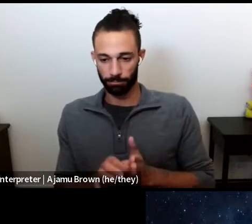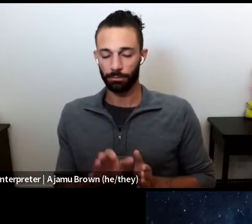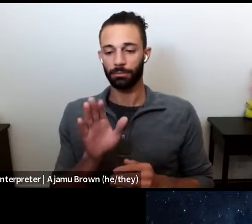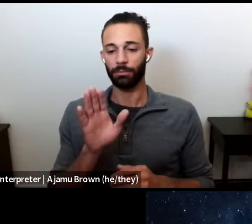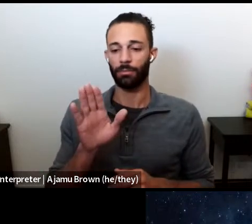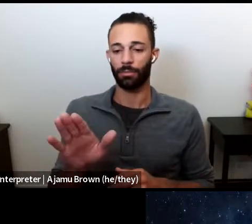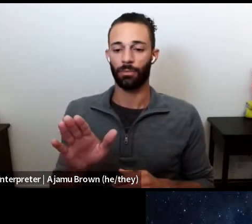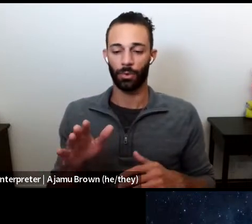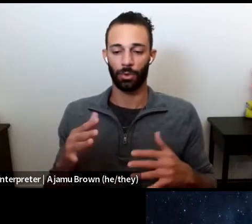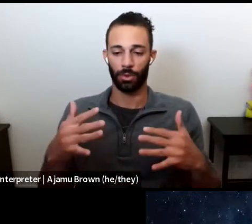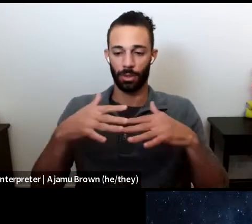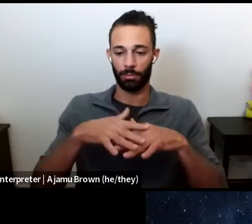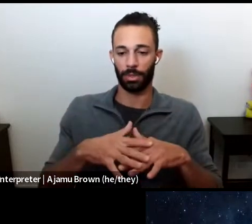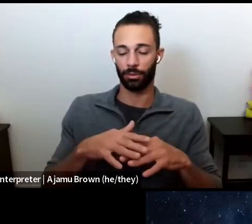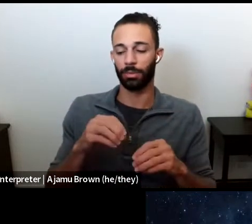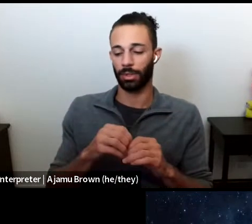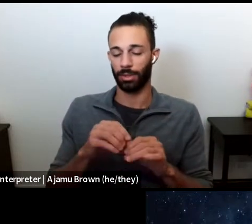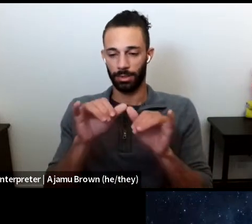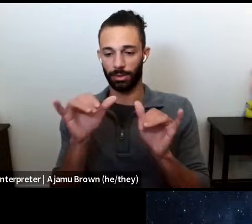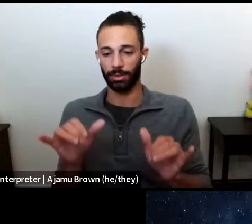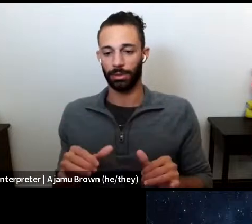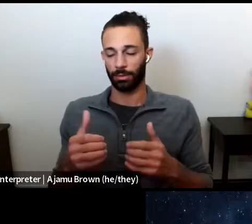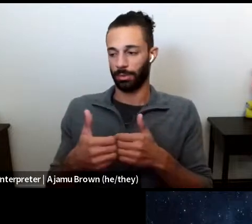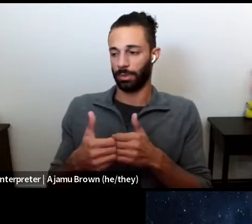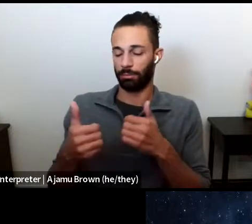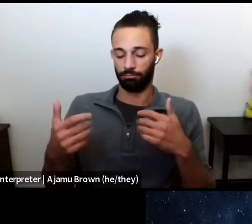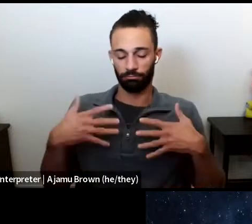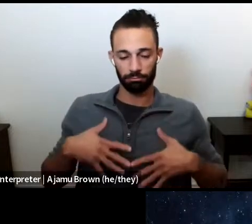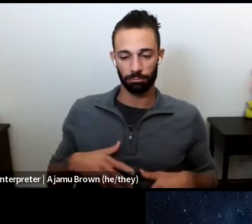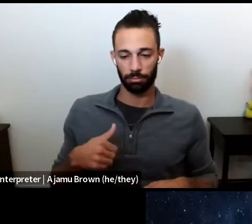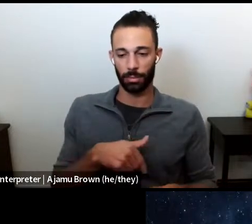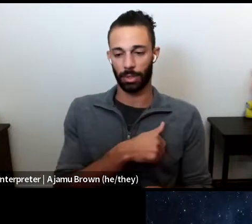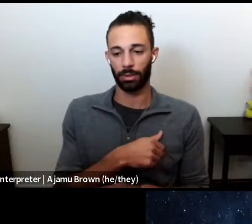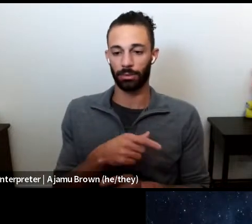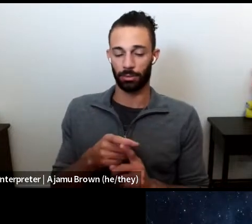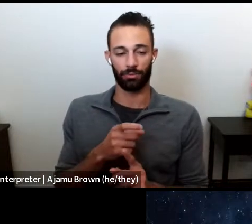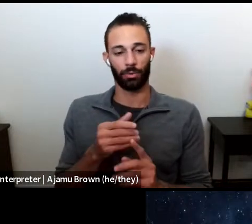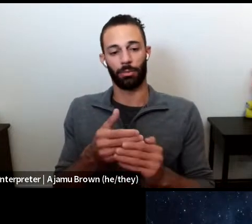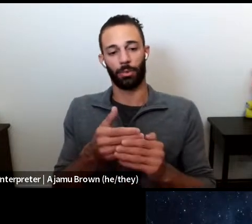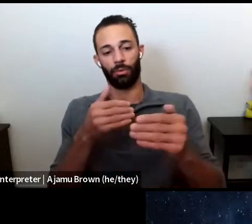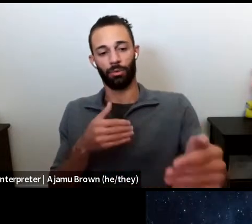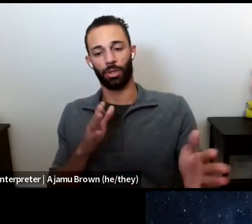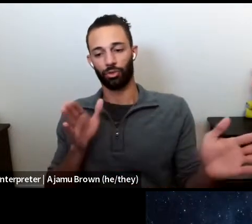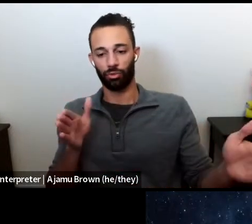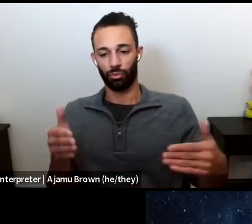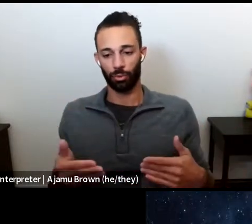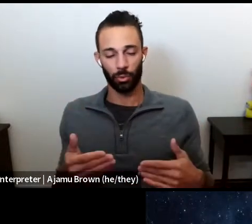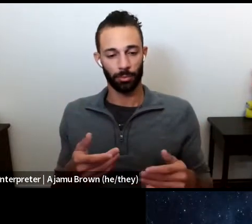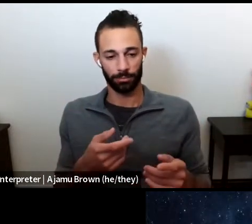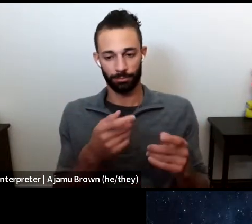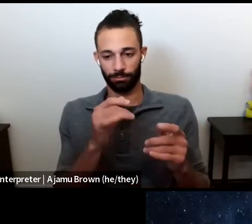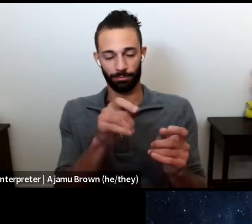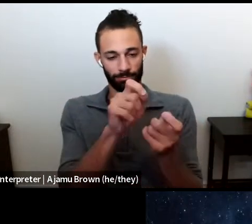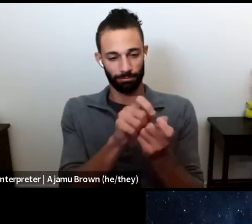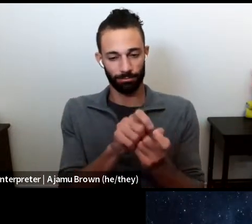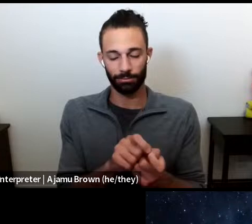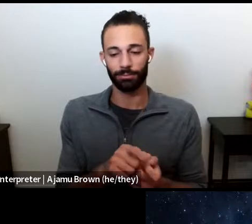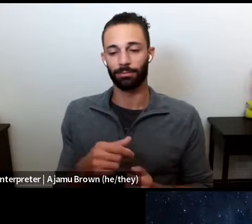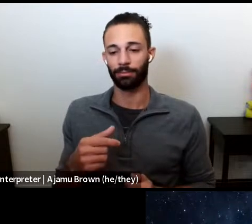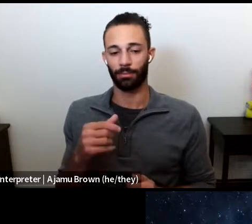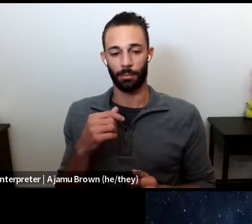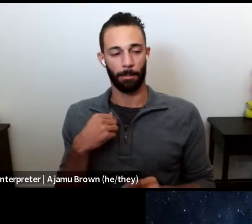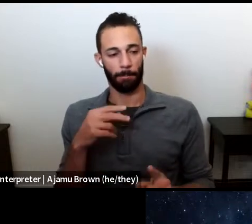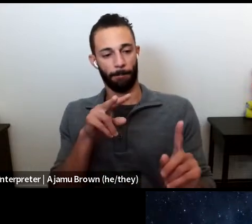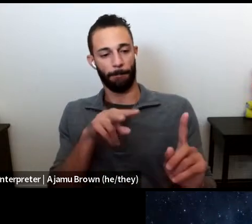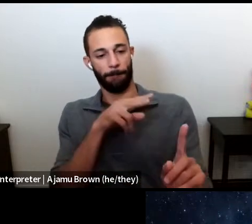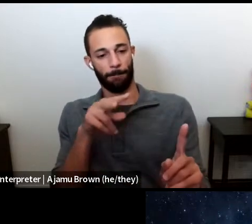that immiserate us from across the room, Pookie. Atomize that shit. That spooky action at a distance. My sister knows